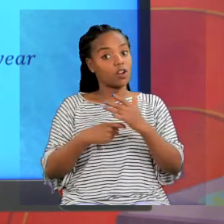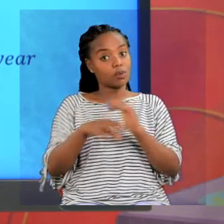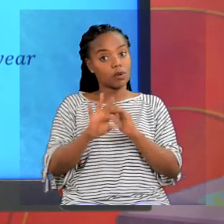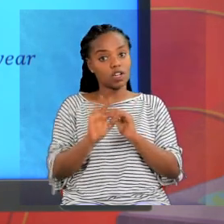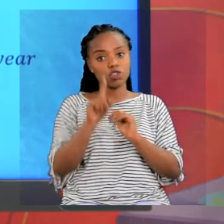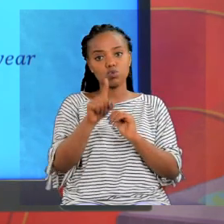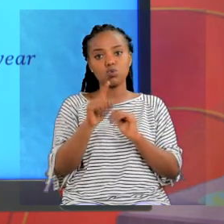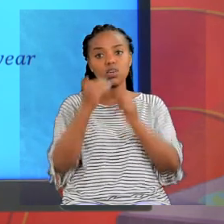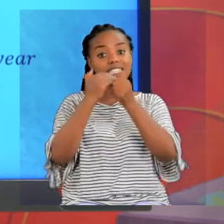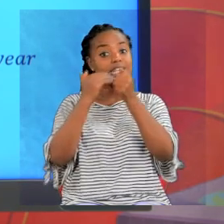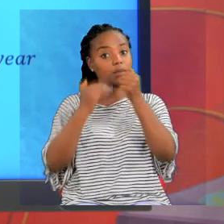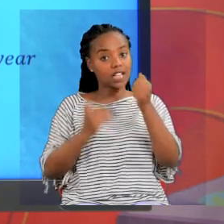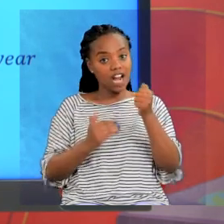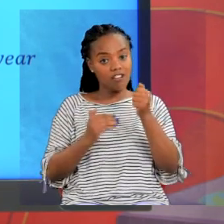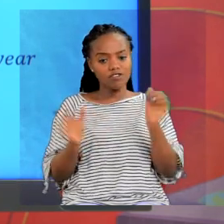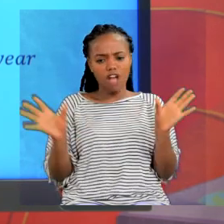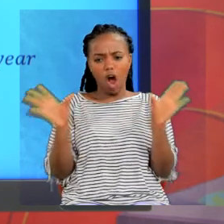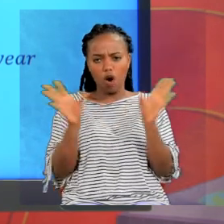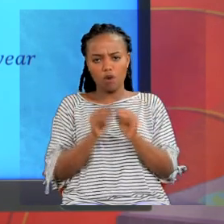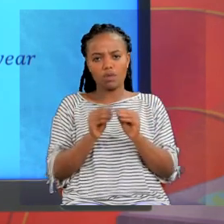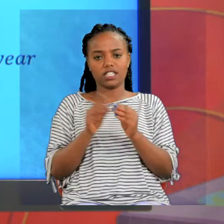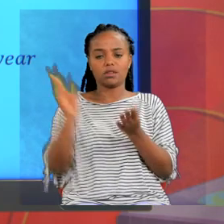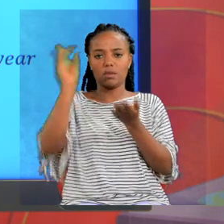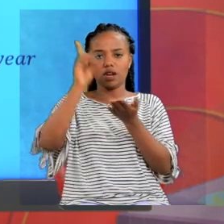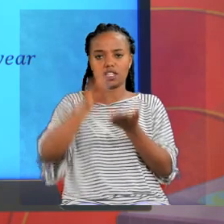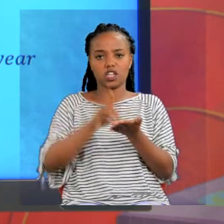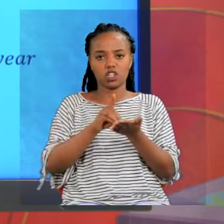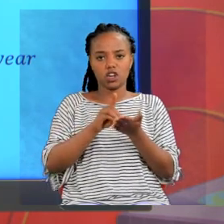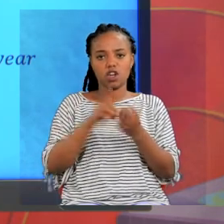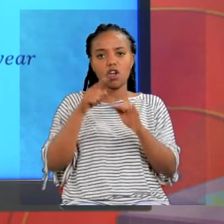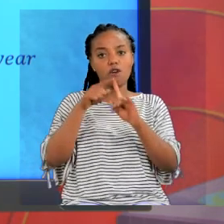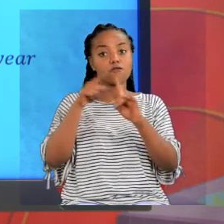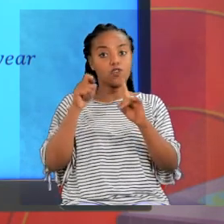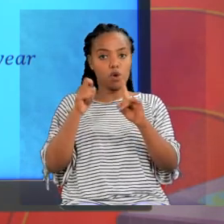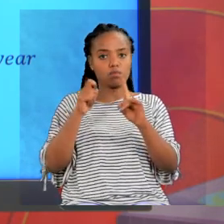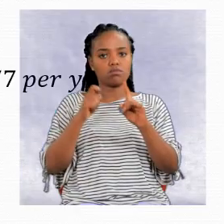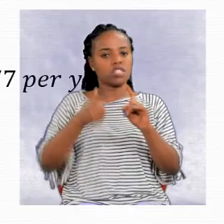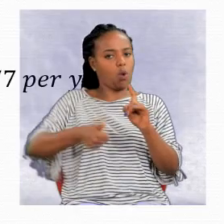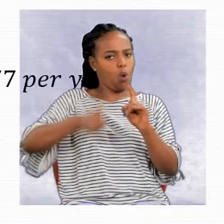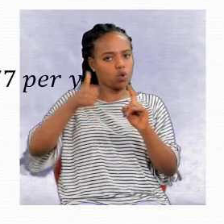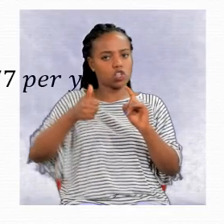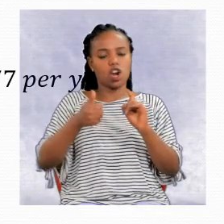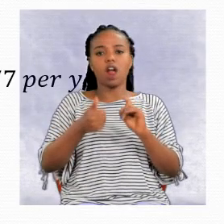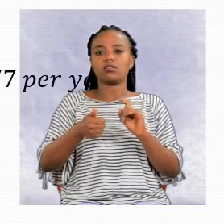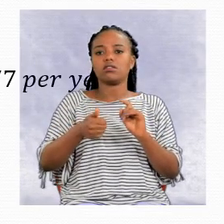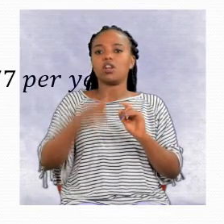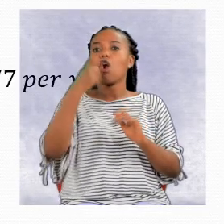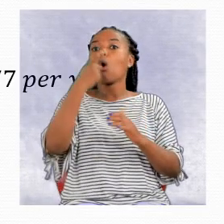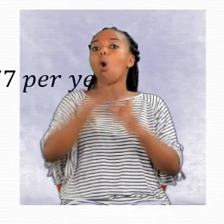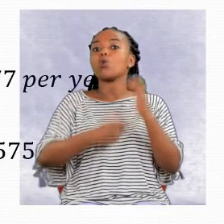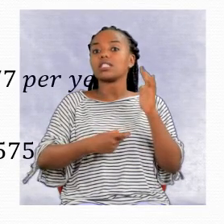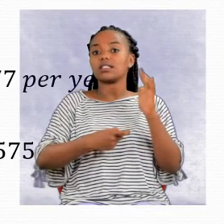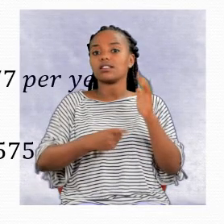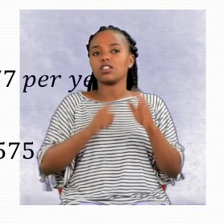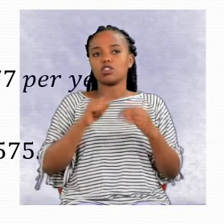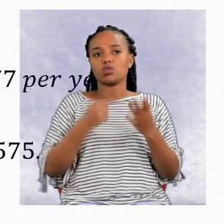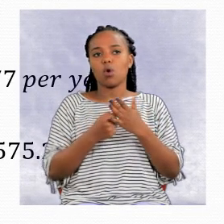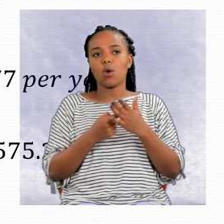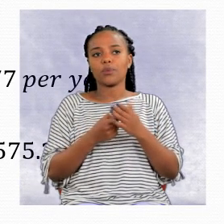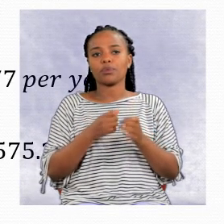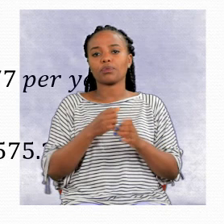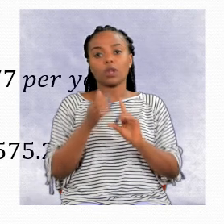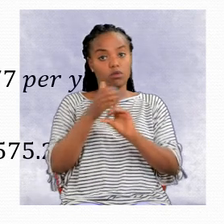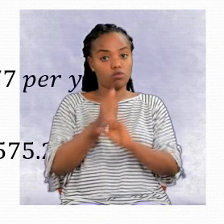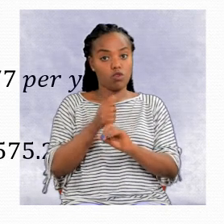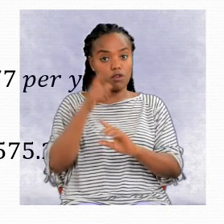you subtract the accumulated depreciation from the original cost. So you'll have this one. Book value is